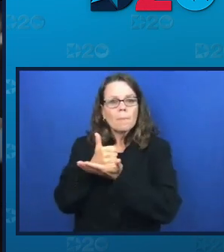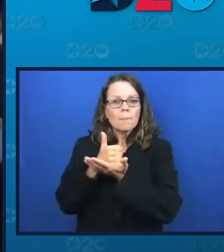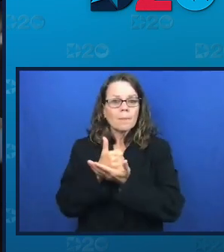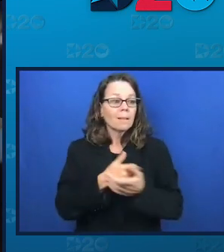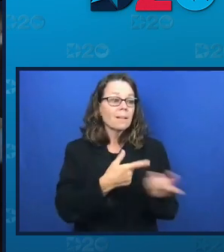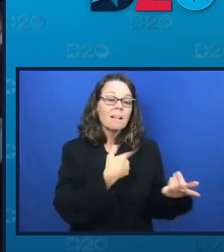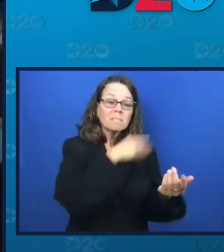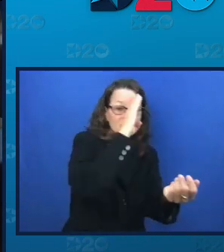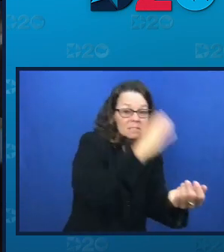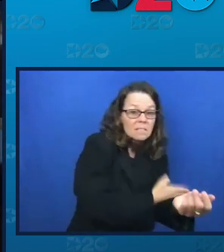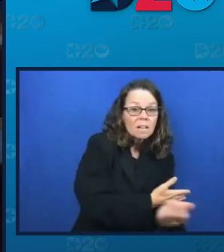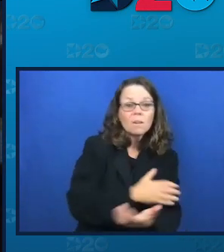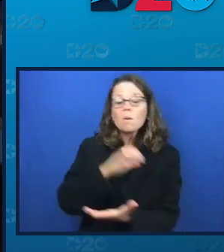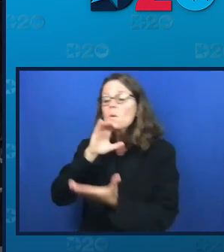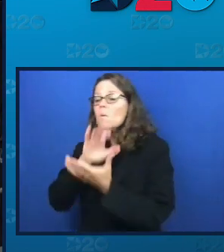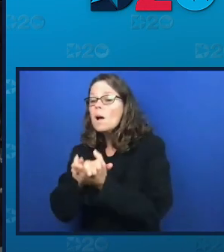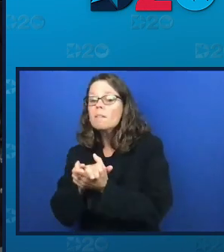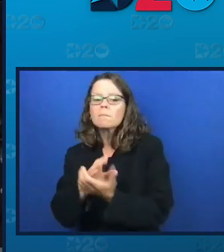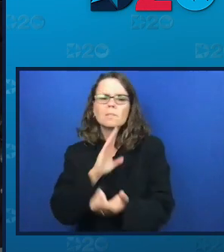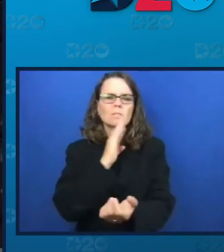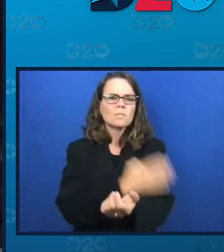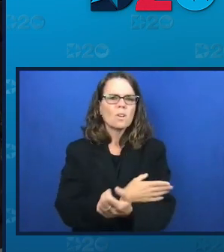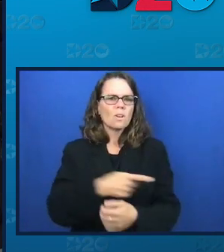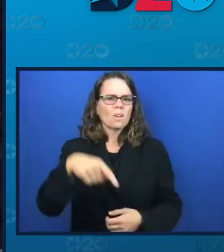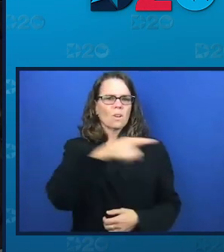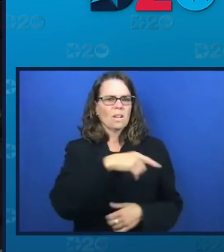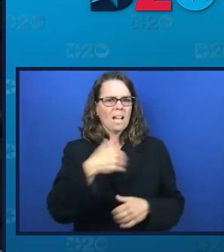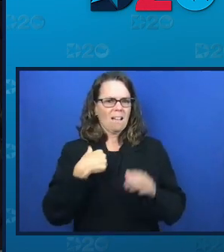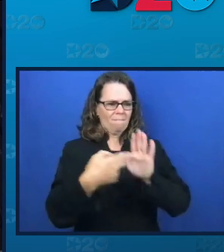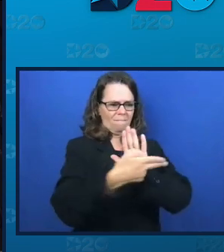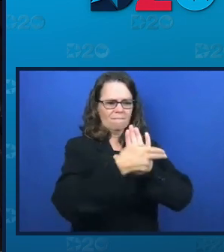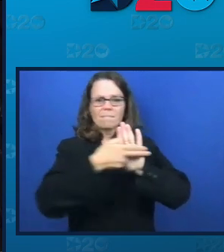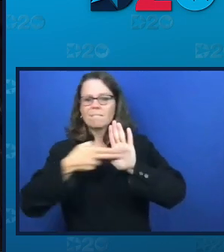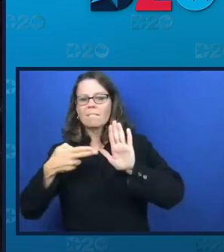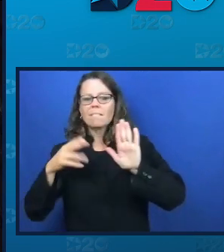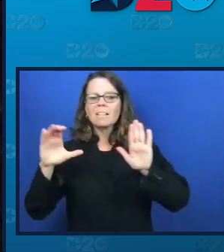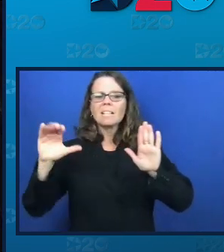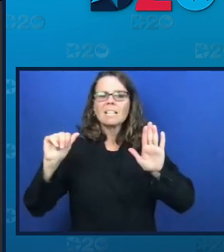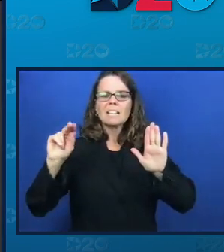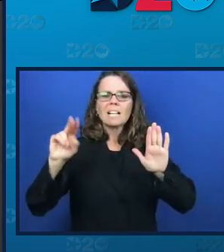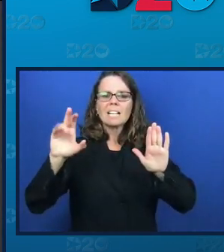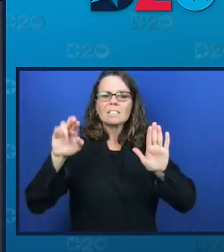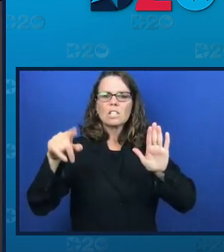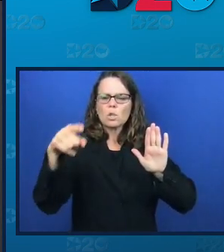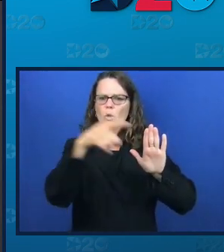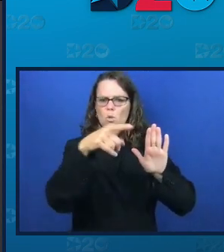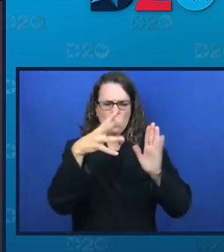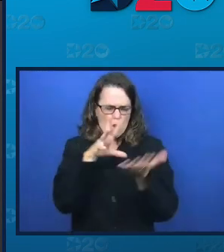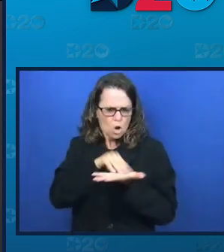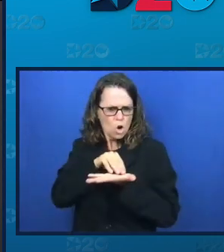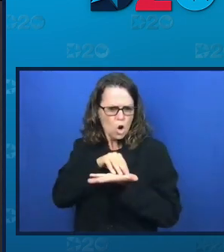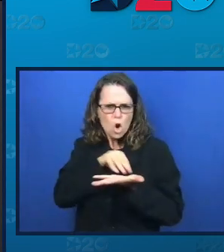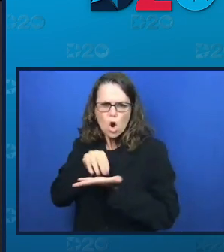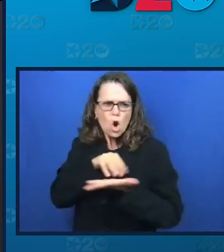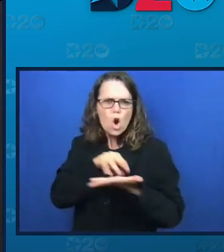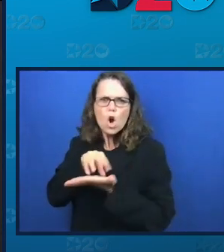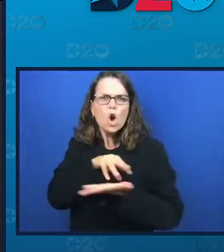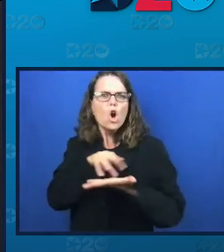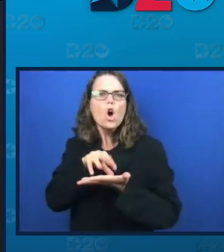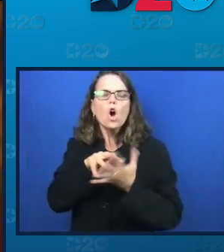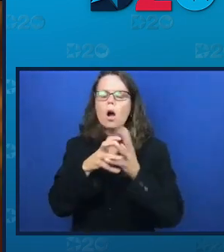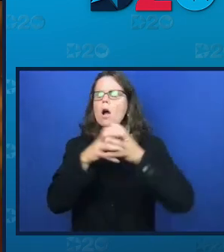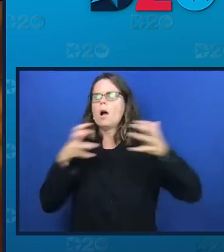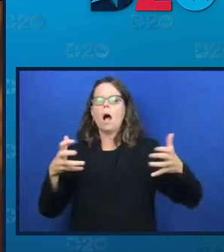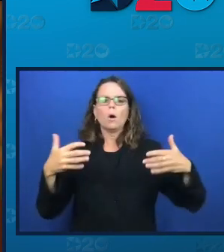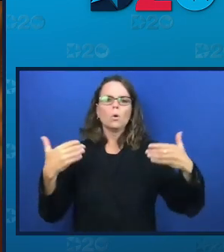can, particularly when you know that's a very serious form. I learned a lot about the mechanics of cancer and the delivery systems, and there's